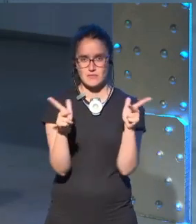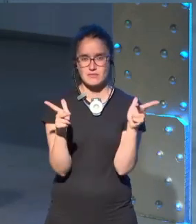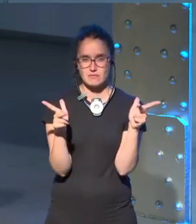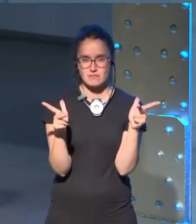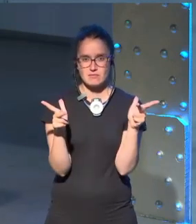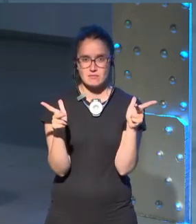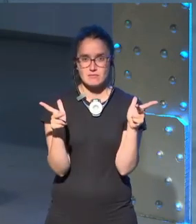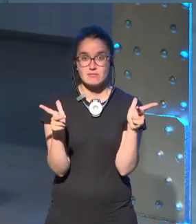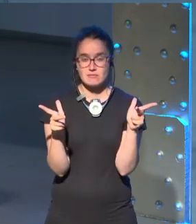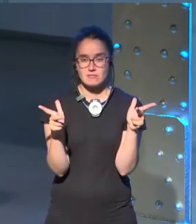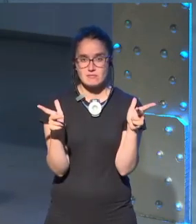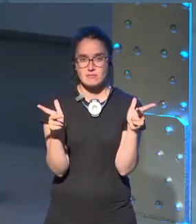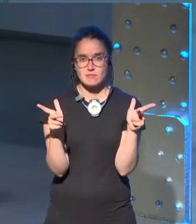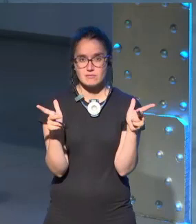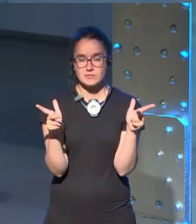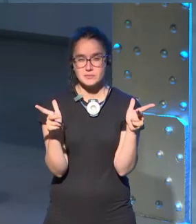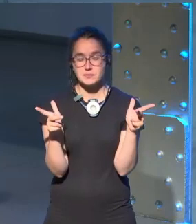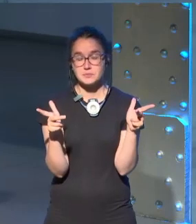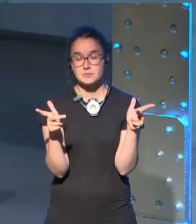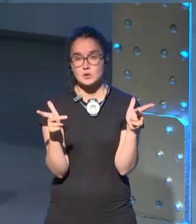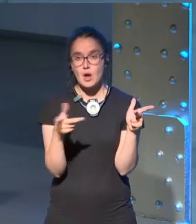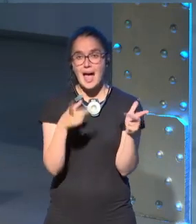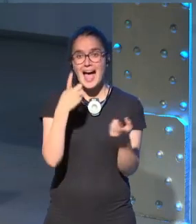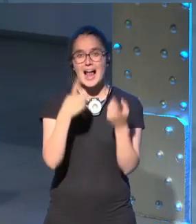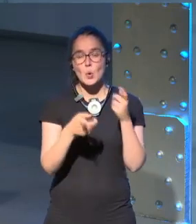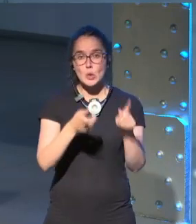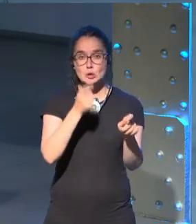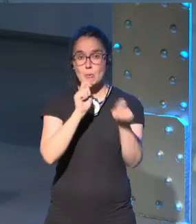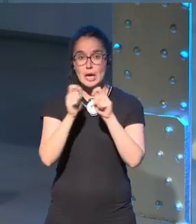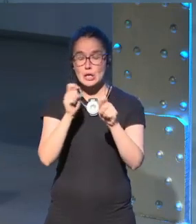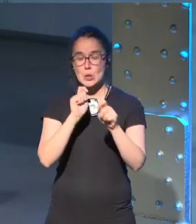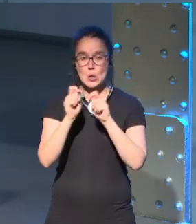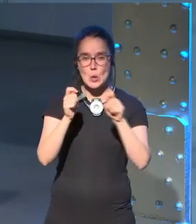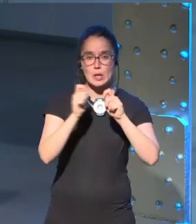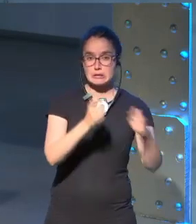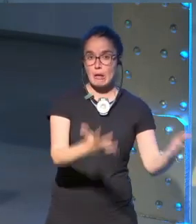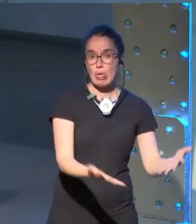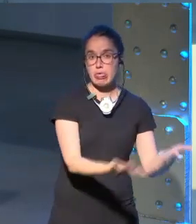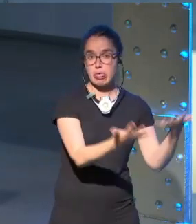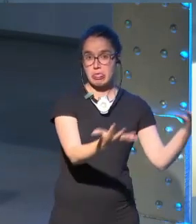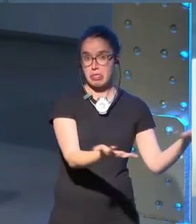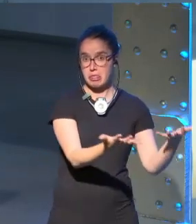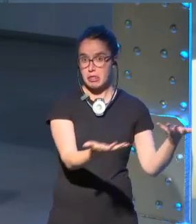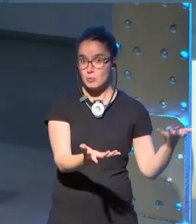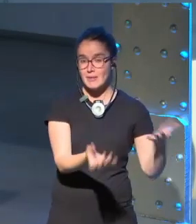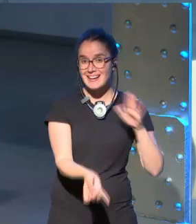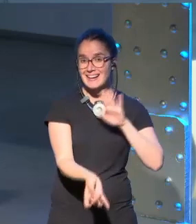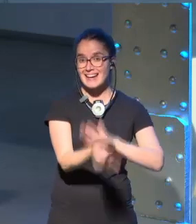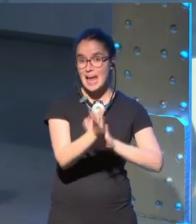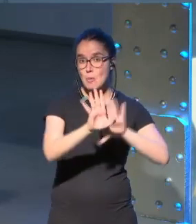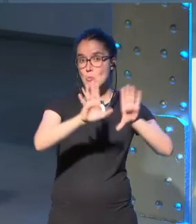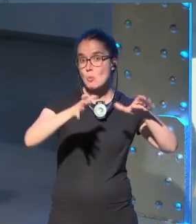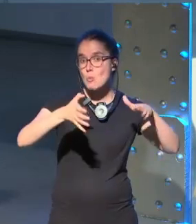some marginal journalists to create their own little worlds and to cater to